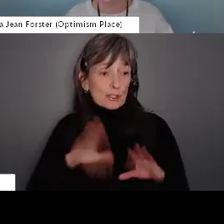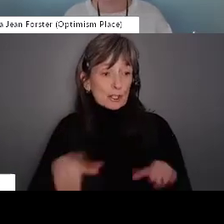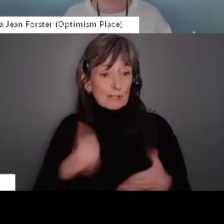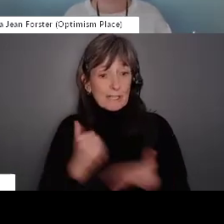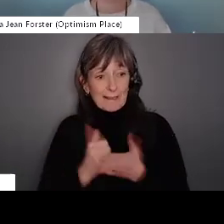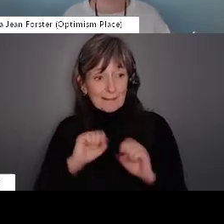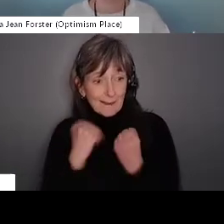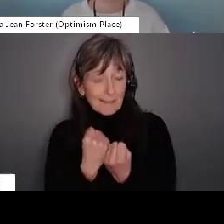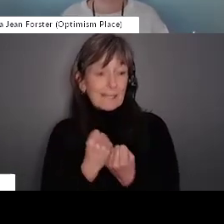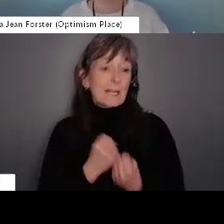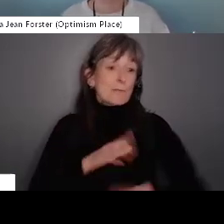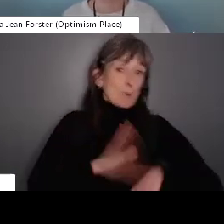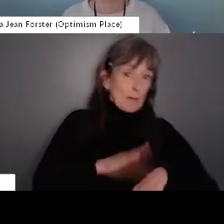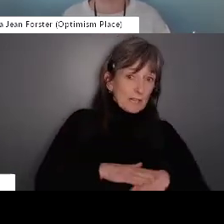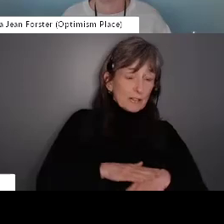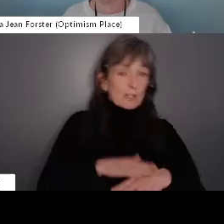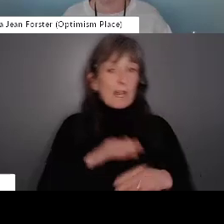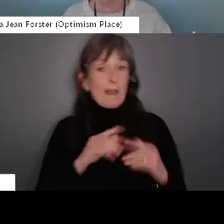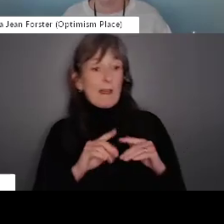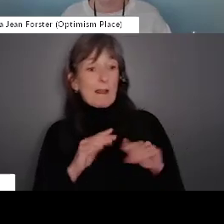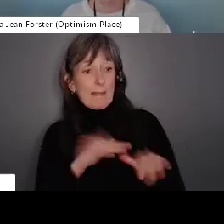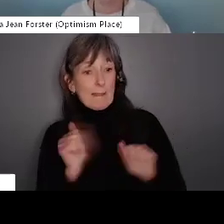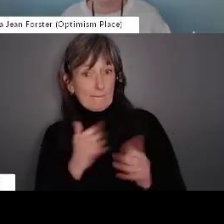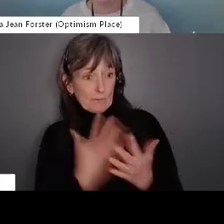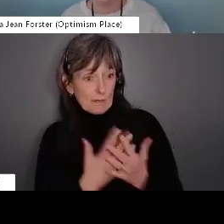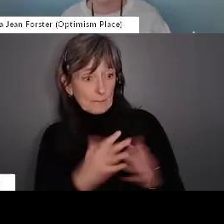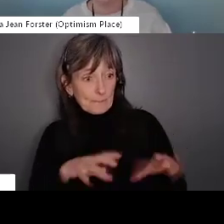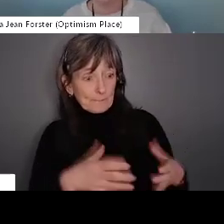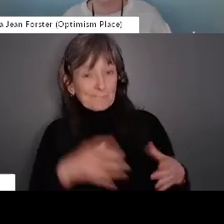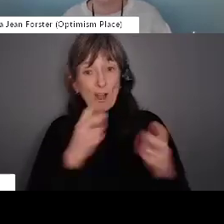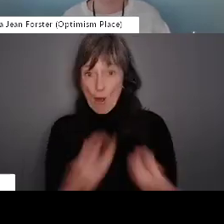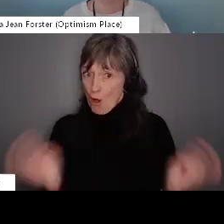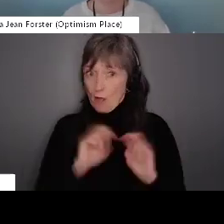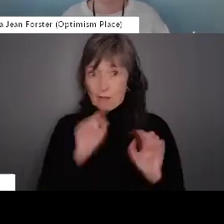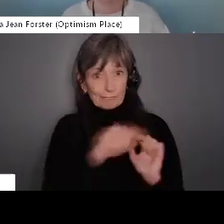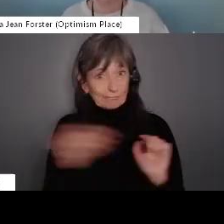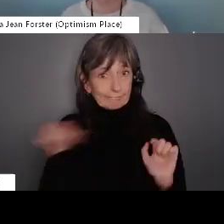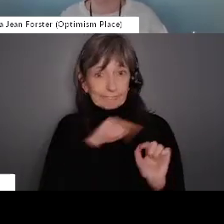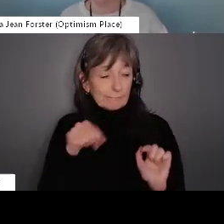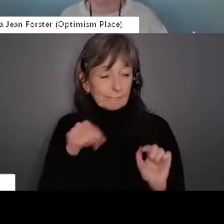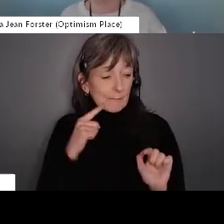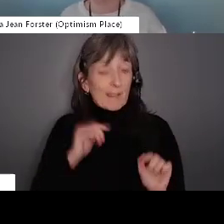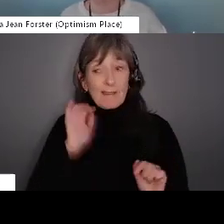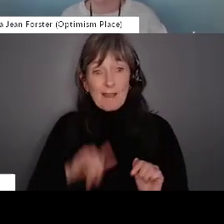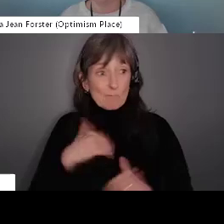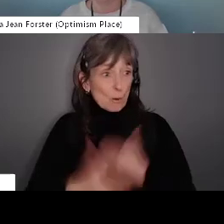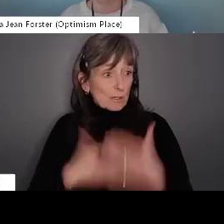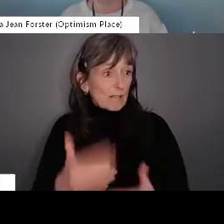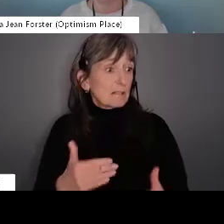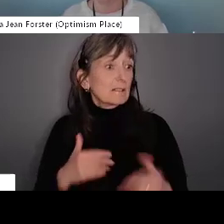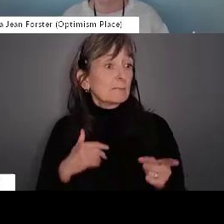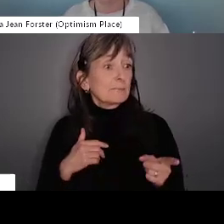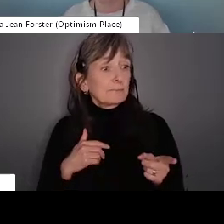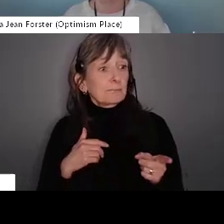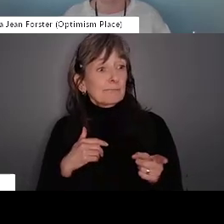Parole sit around the table. In implementing this process, we provided and engaged